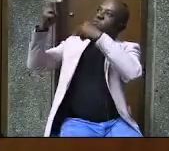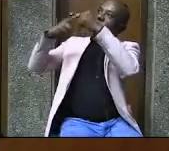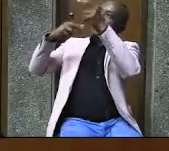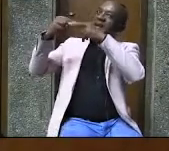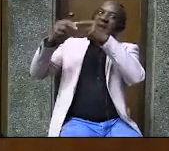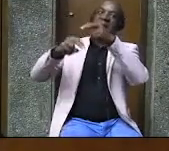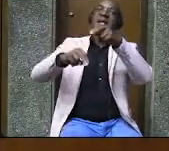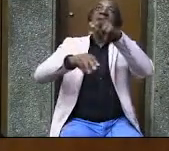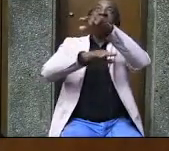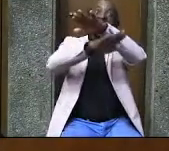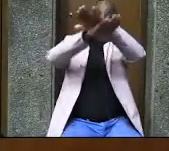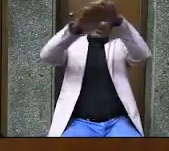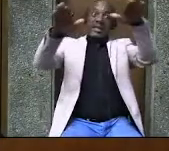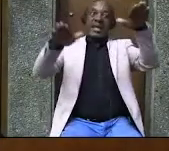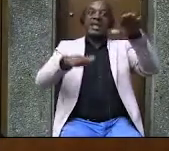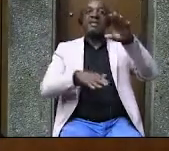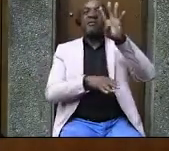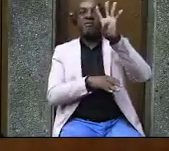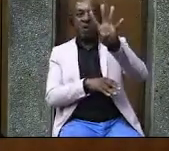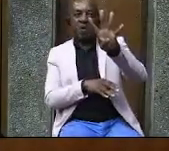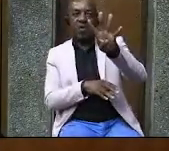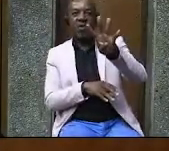problem ye spinal.